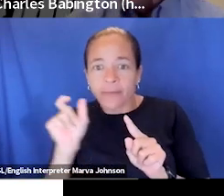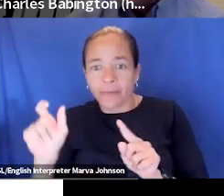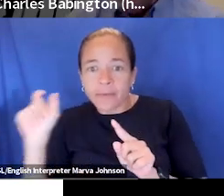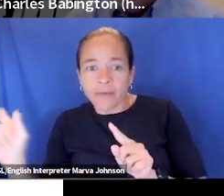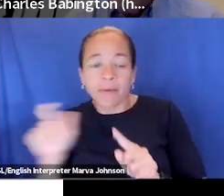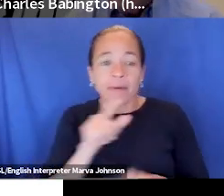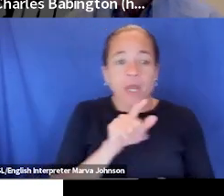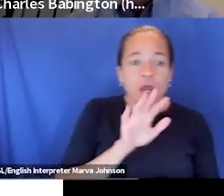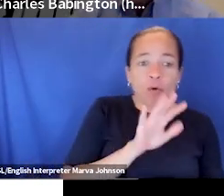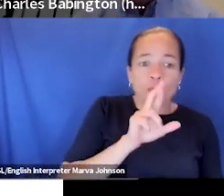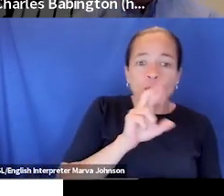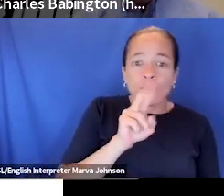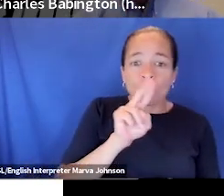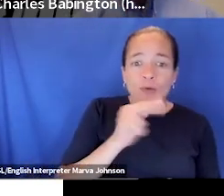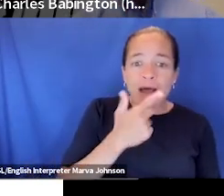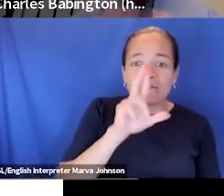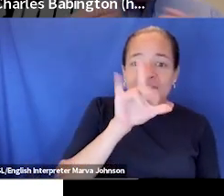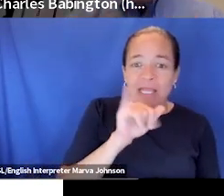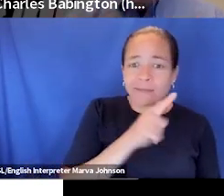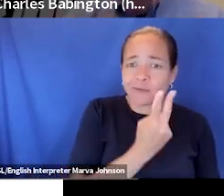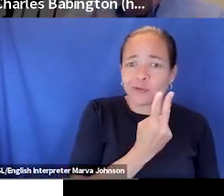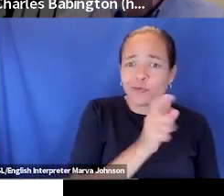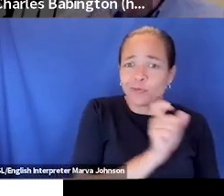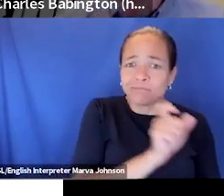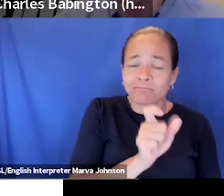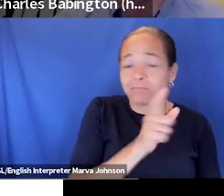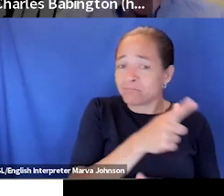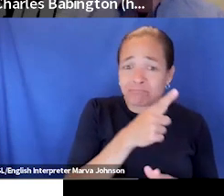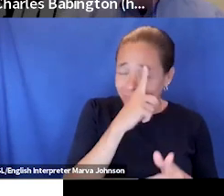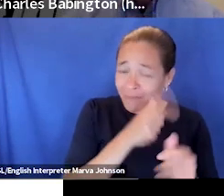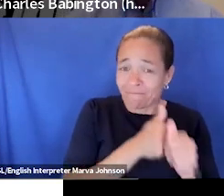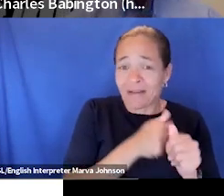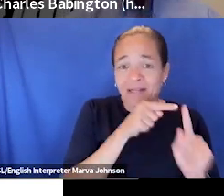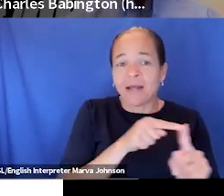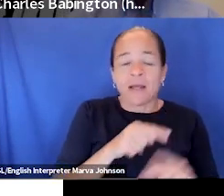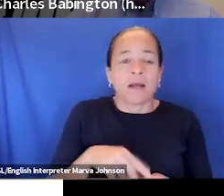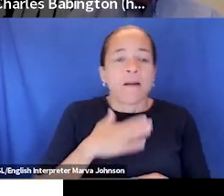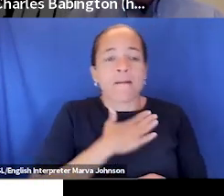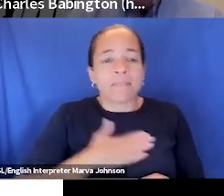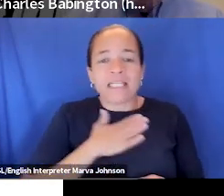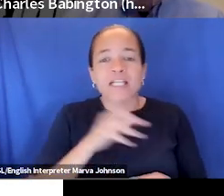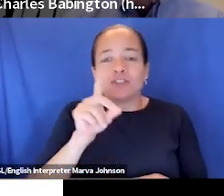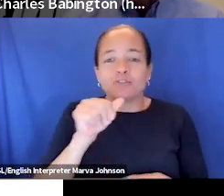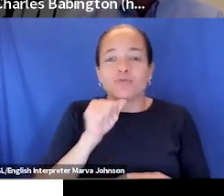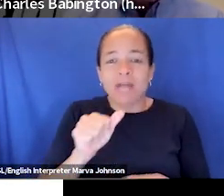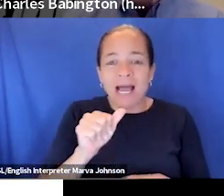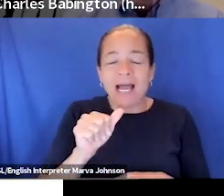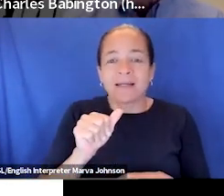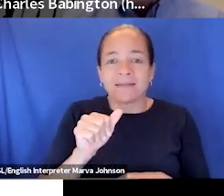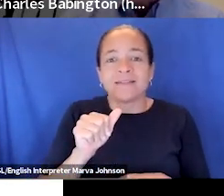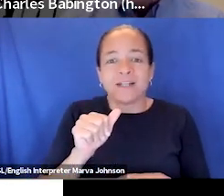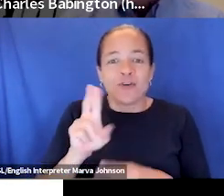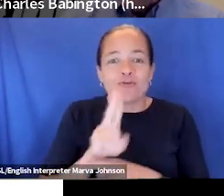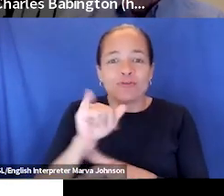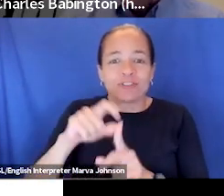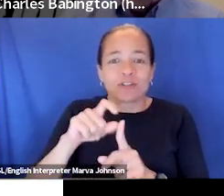syllables. I'd go with them. Please do not use the word utilize. It means use. It does not